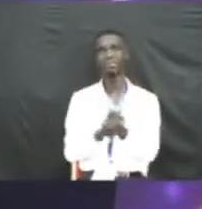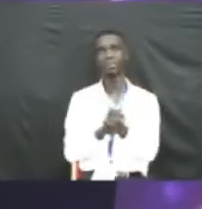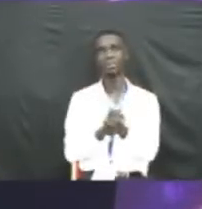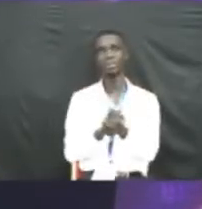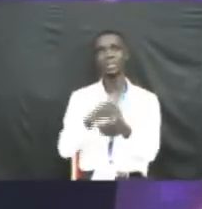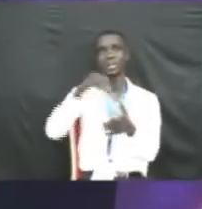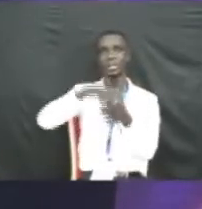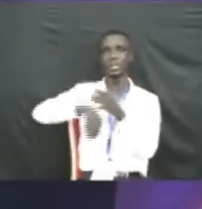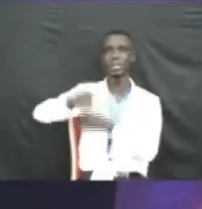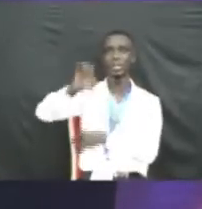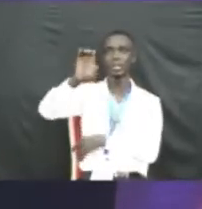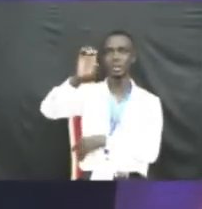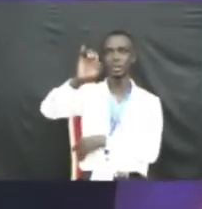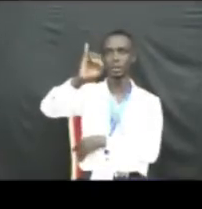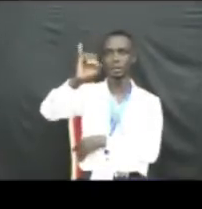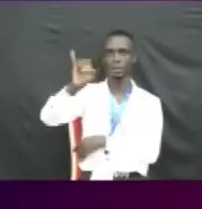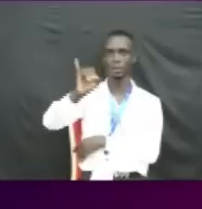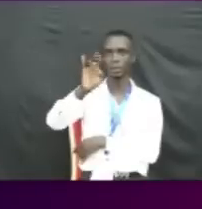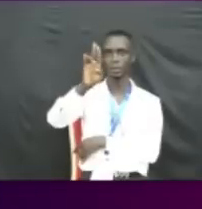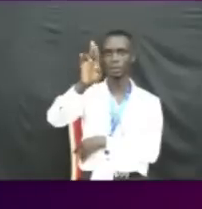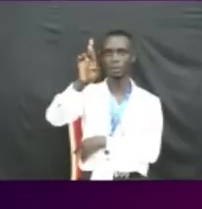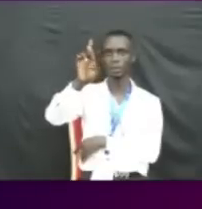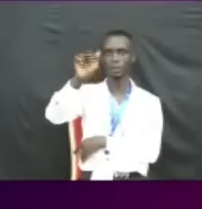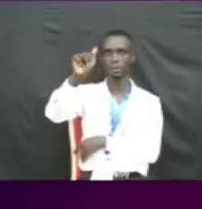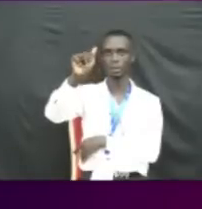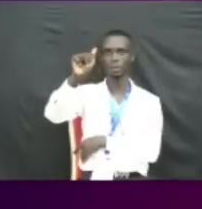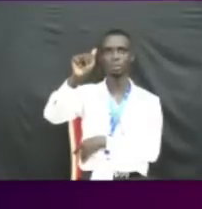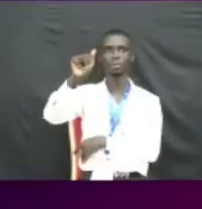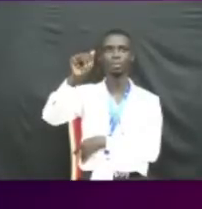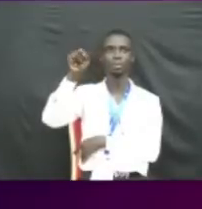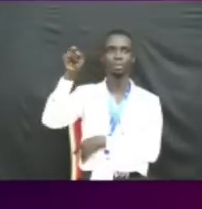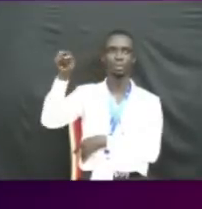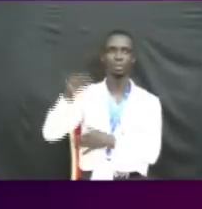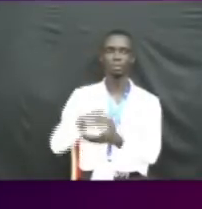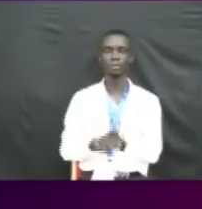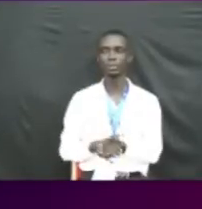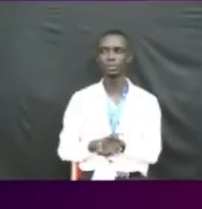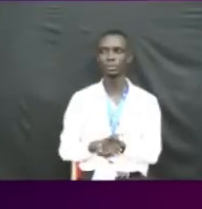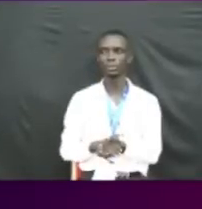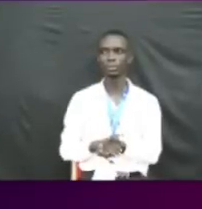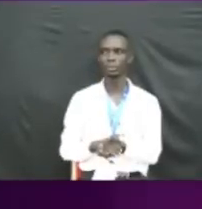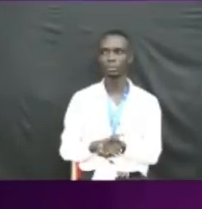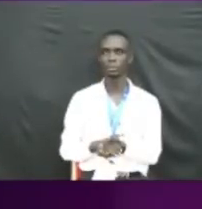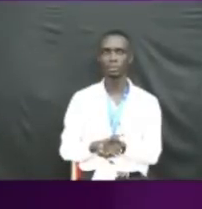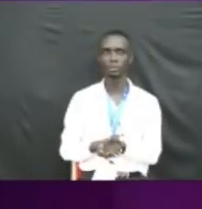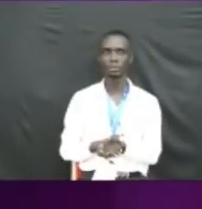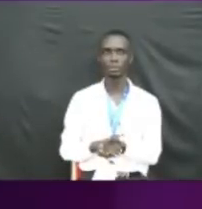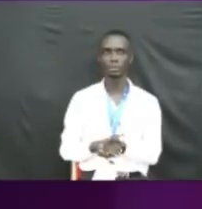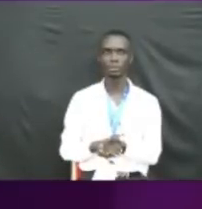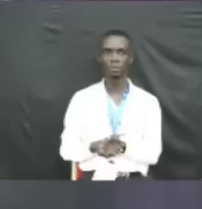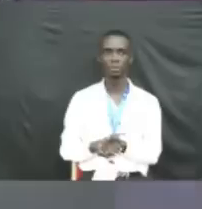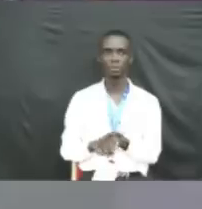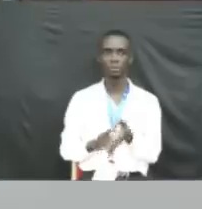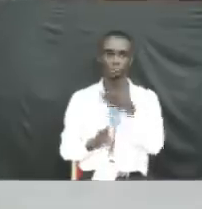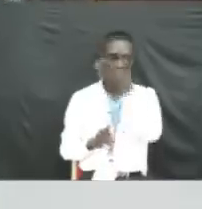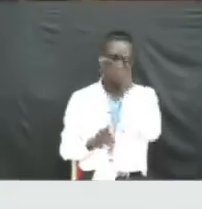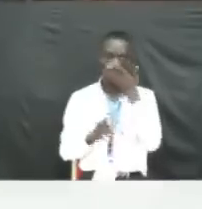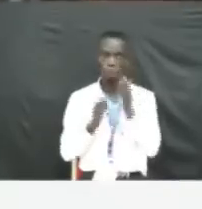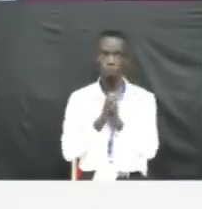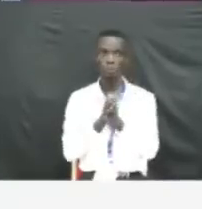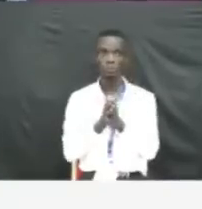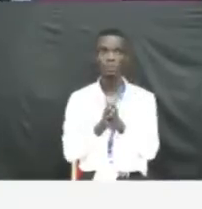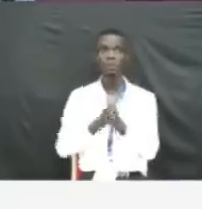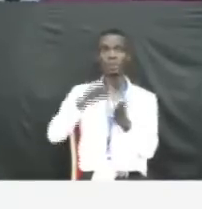at the camp prison in 2018. The vision 2023 started the